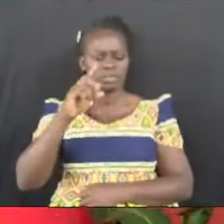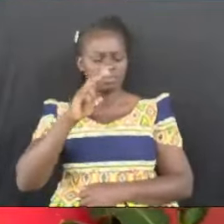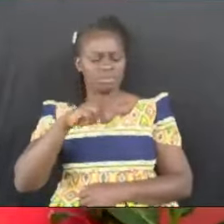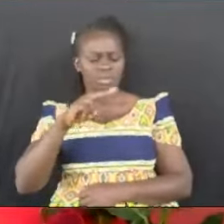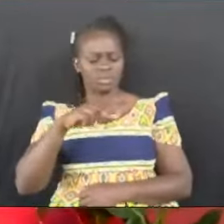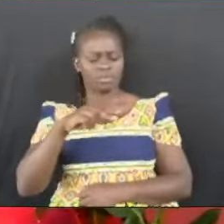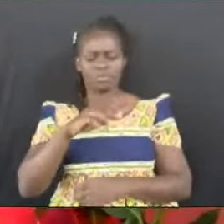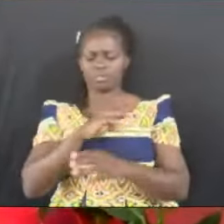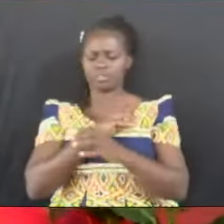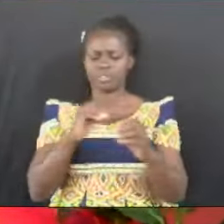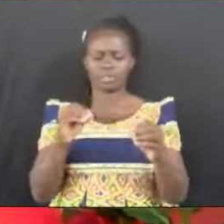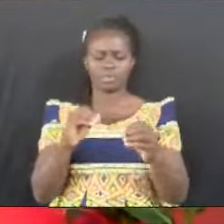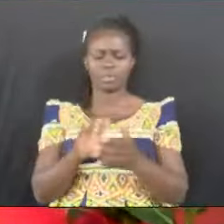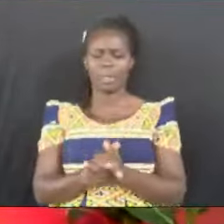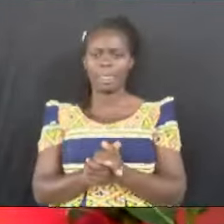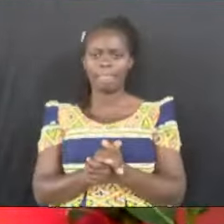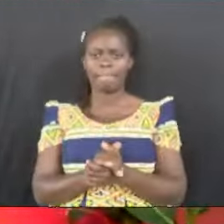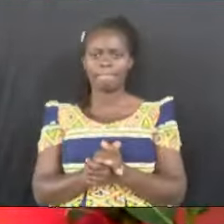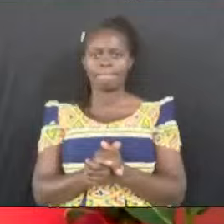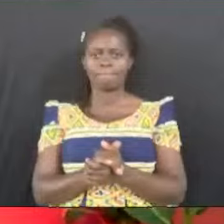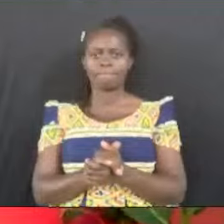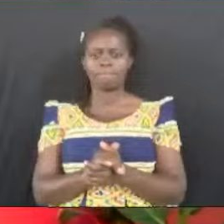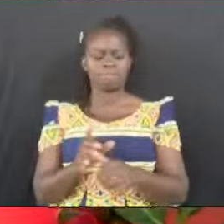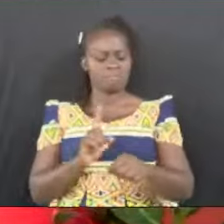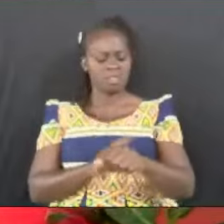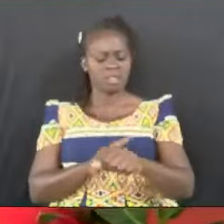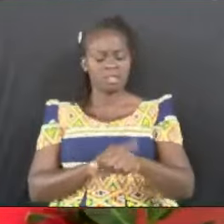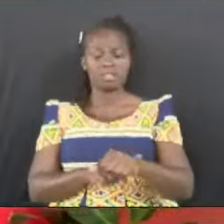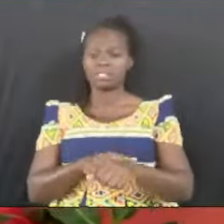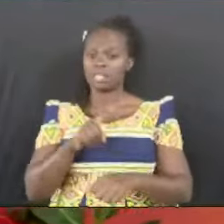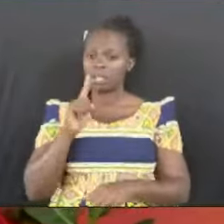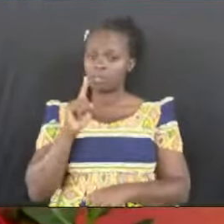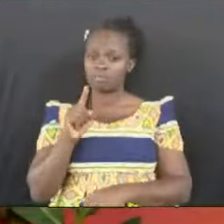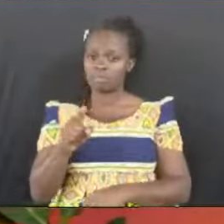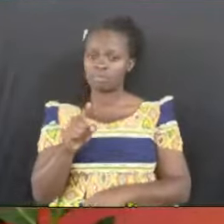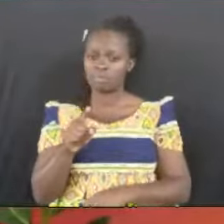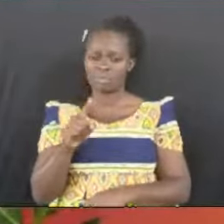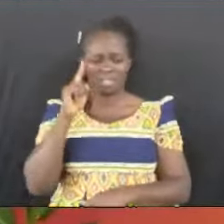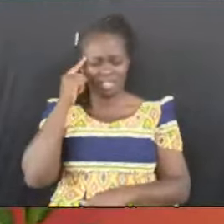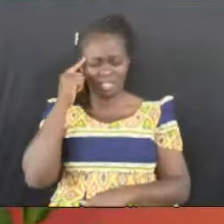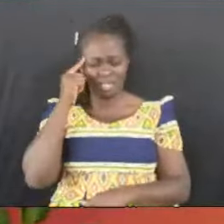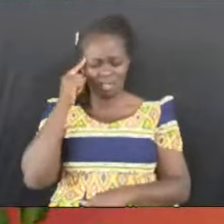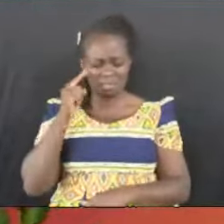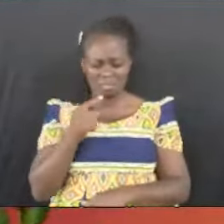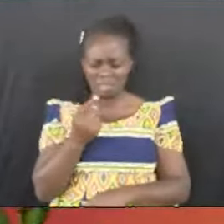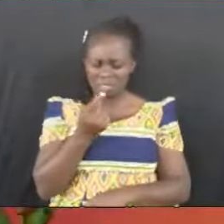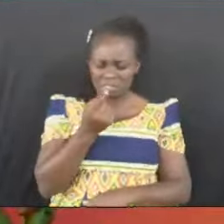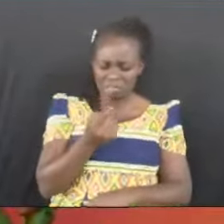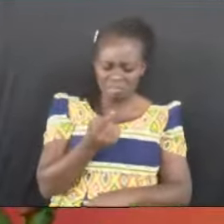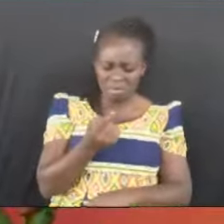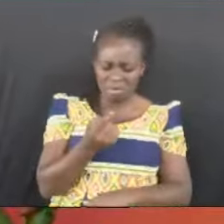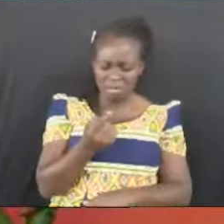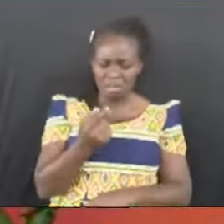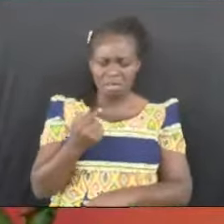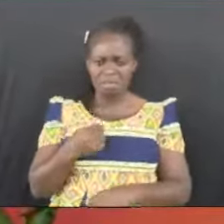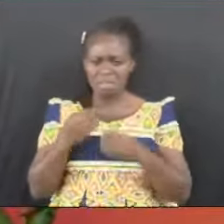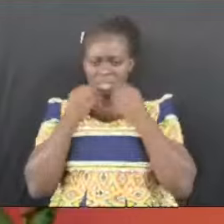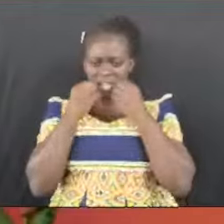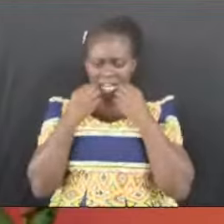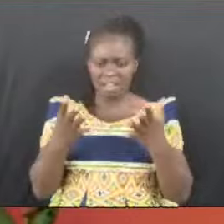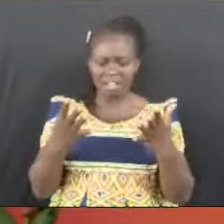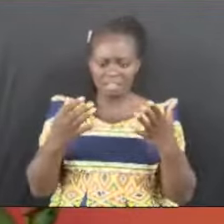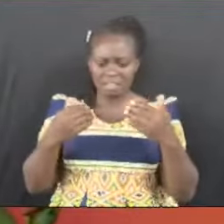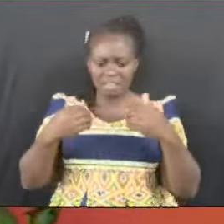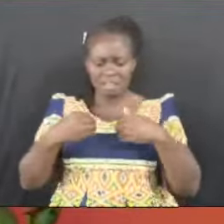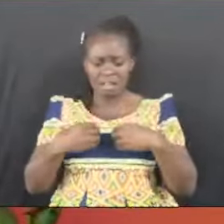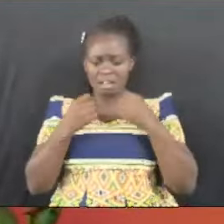Never. It is insulting to God if you belittle yourself, if you think you are nothing. Don't listen to